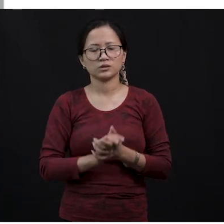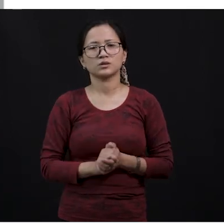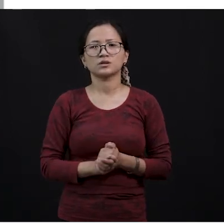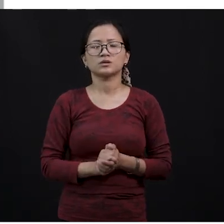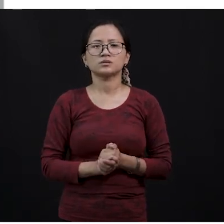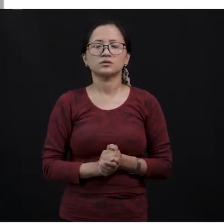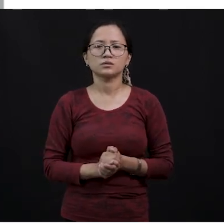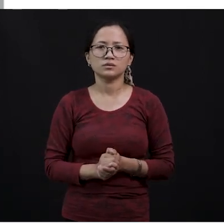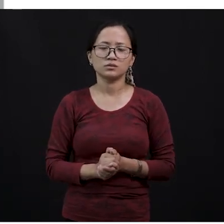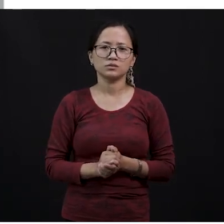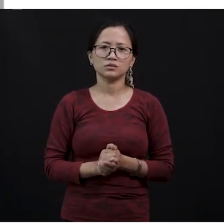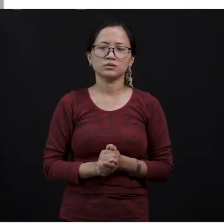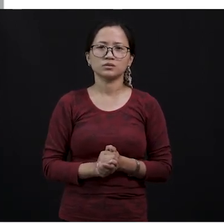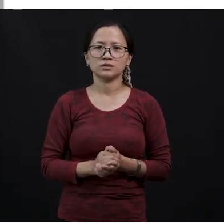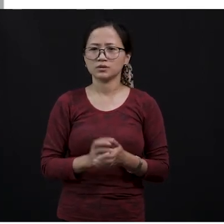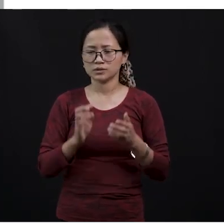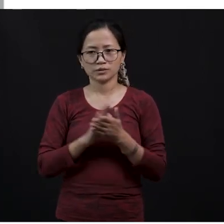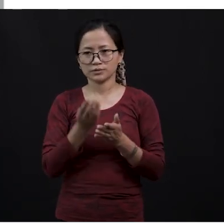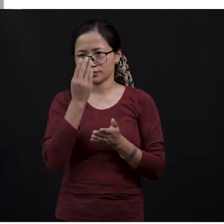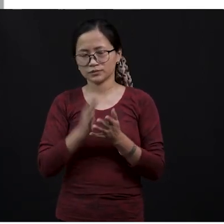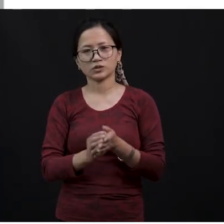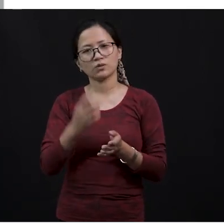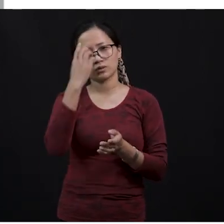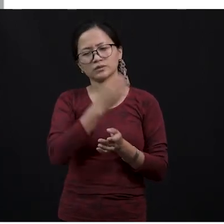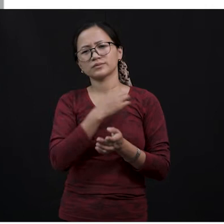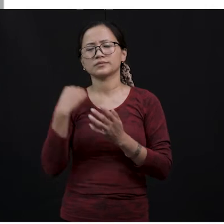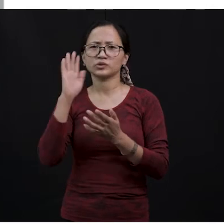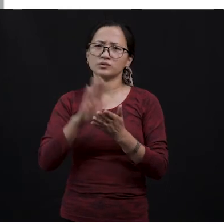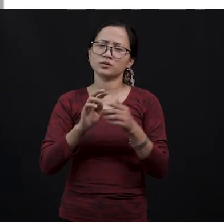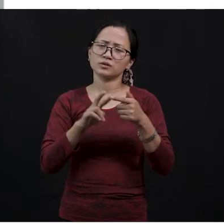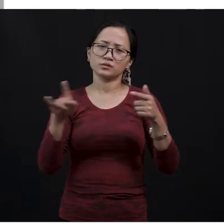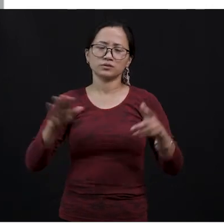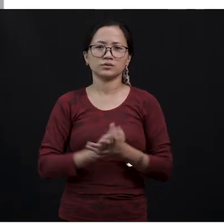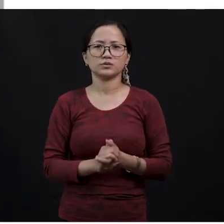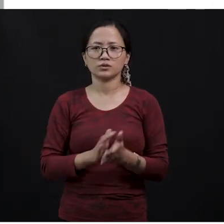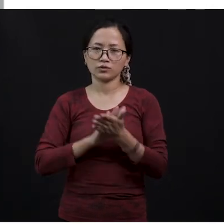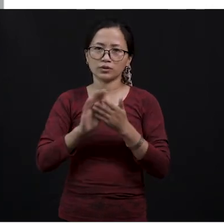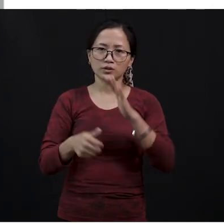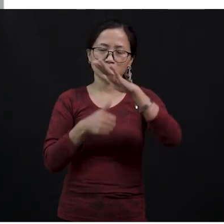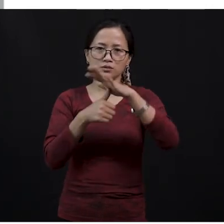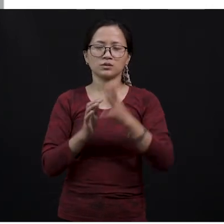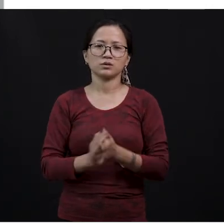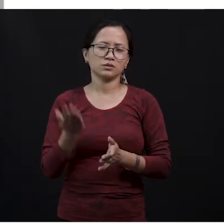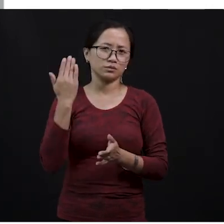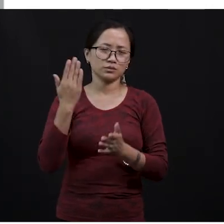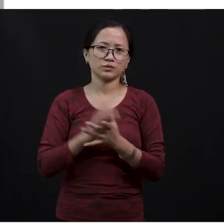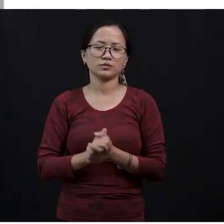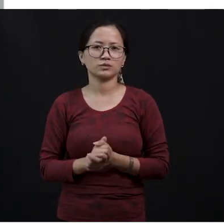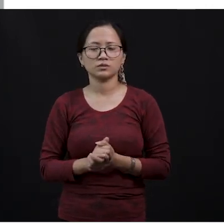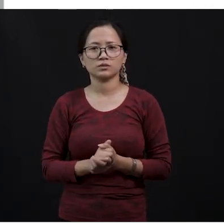head, they had no say in the previous rule. So Firoz Shah Tughlaq thought maybe the previous